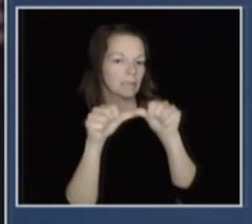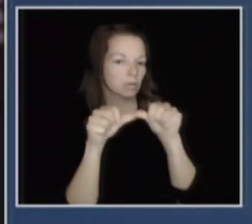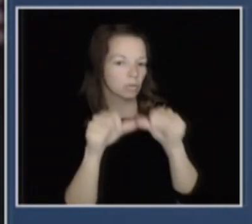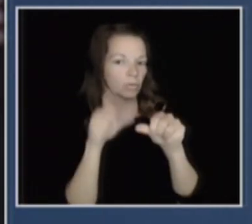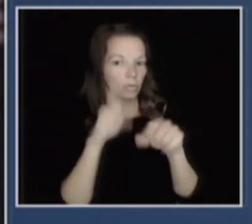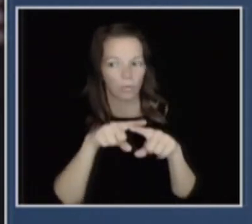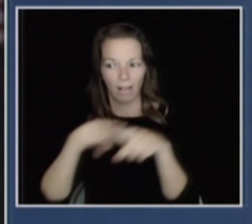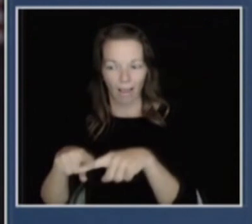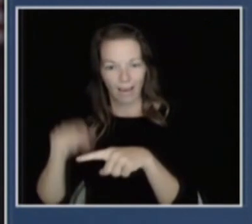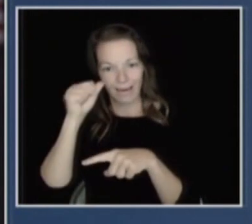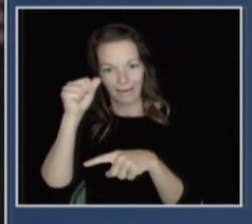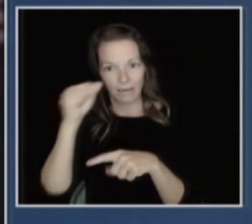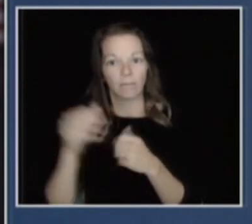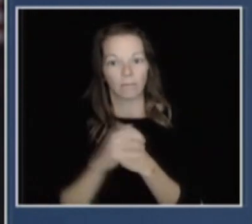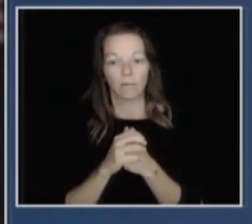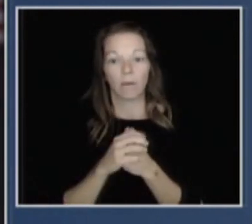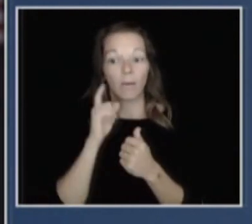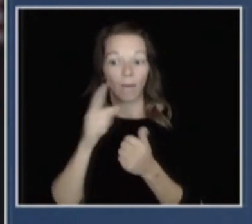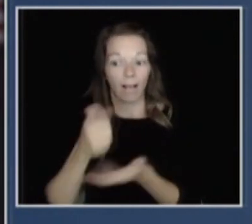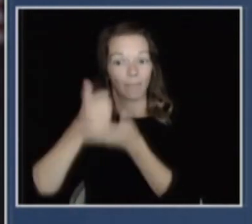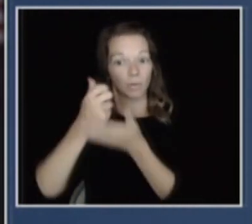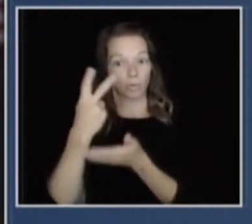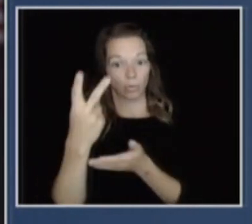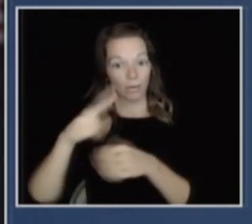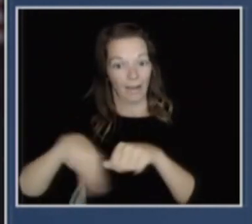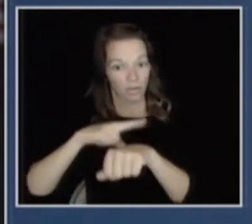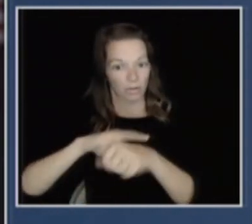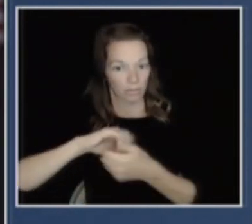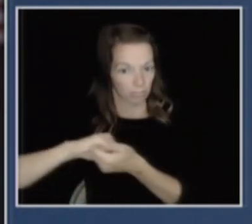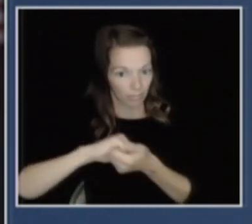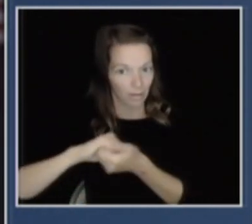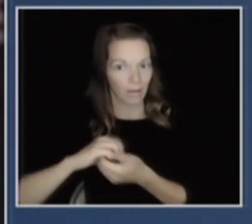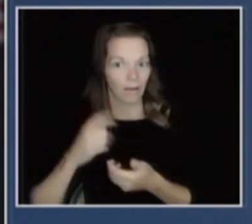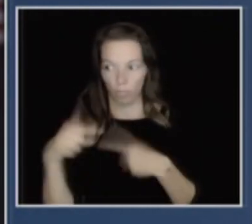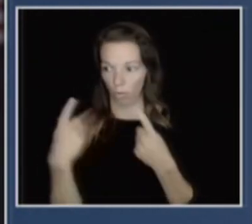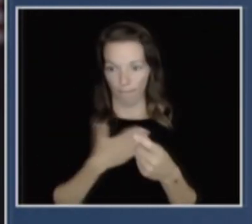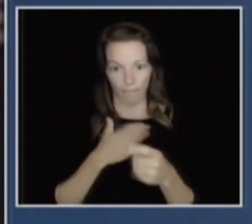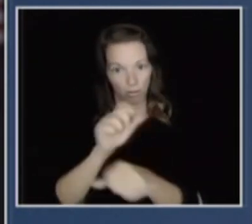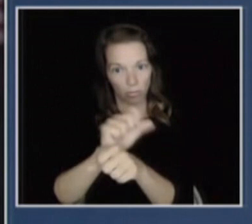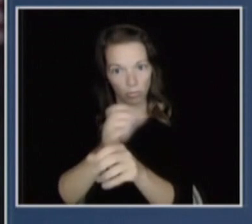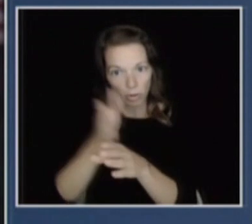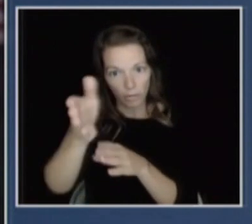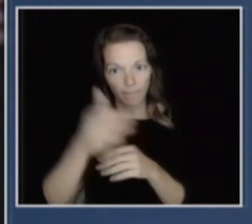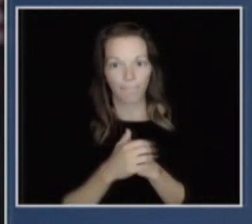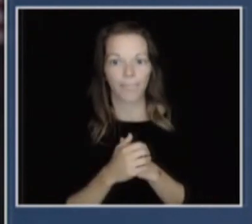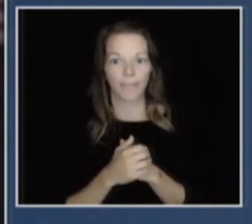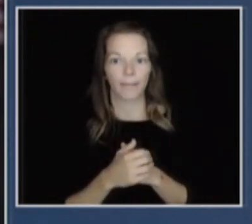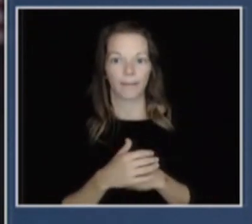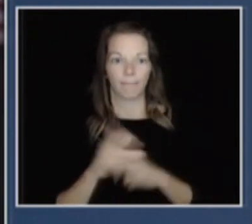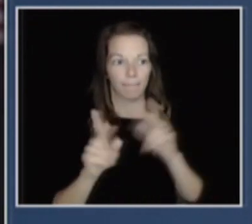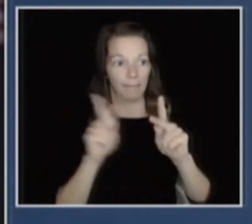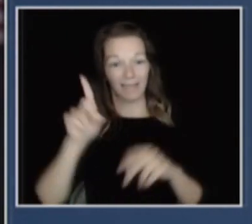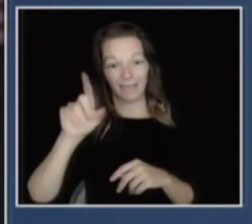Indian American diaspora. It keeps our two nations together, as I have throughout my career. My constituents in